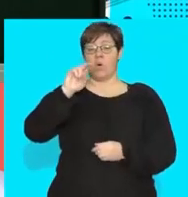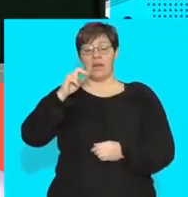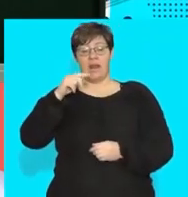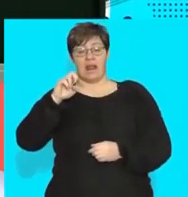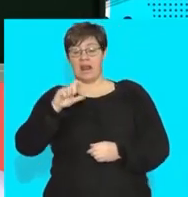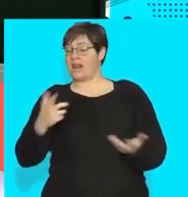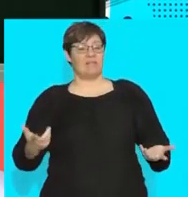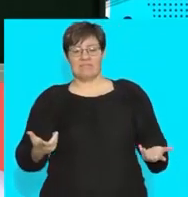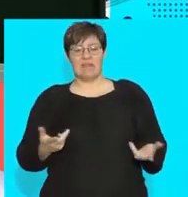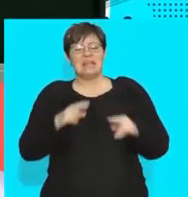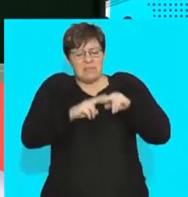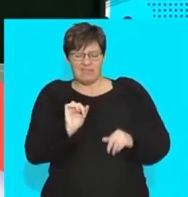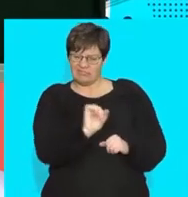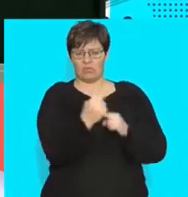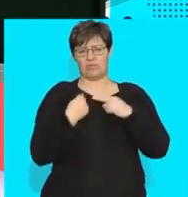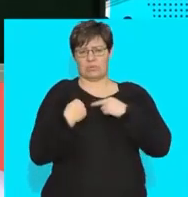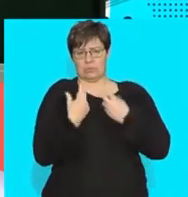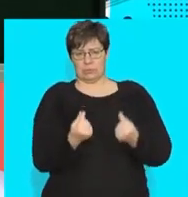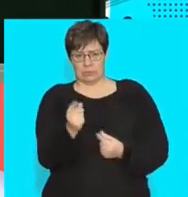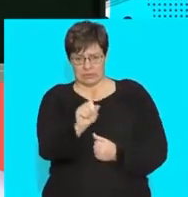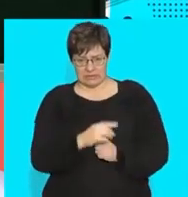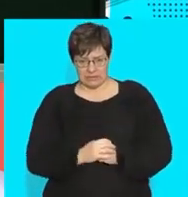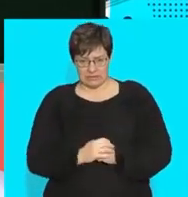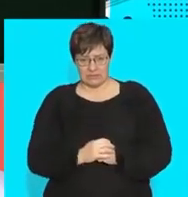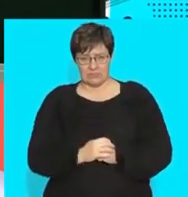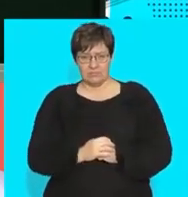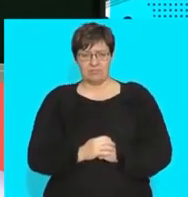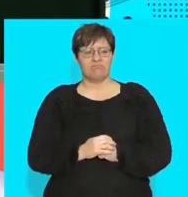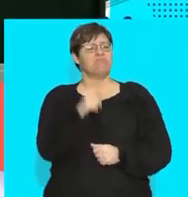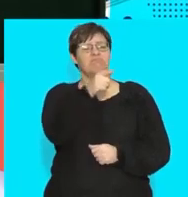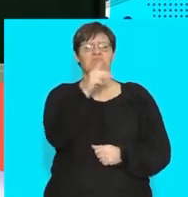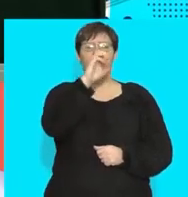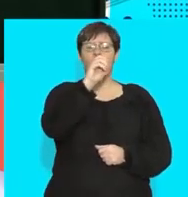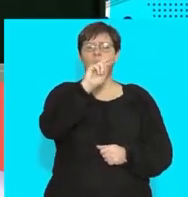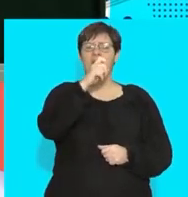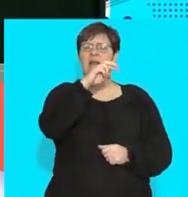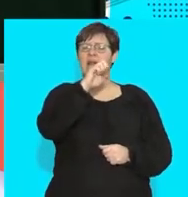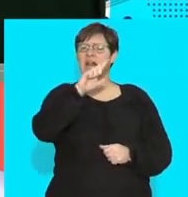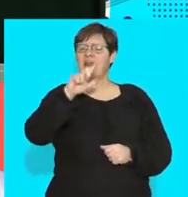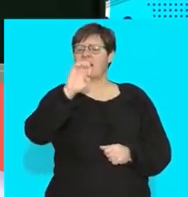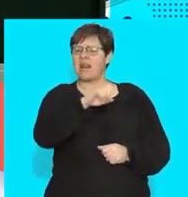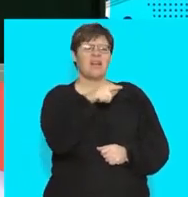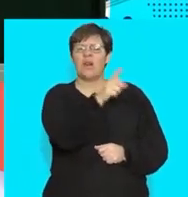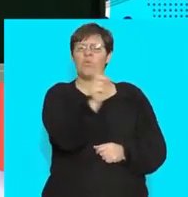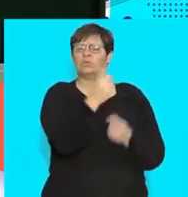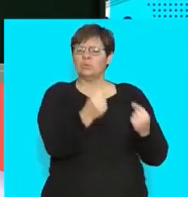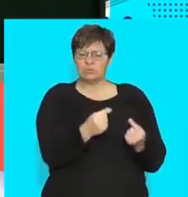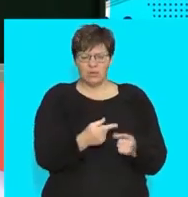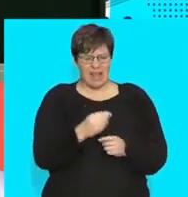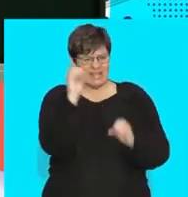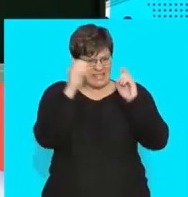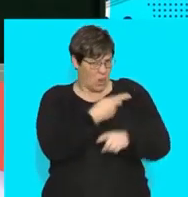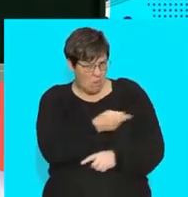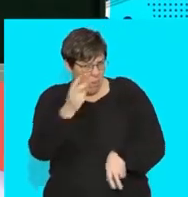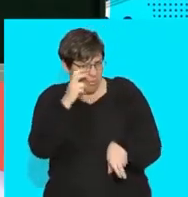depends on what it does. So the organelle, what does it do? All right, do all cells need